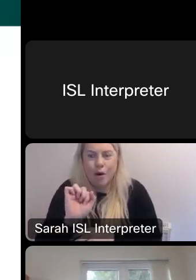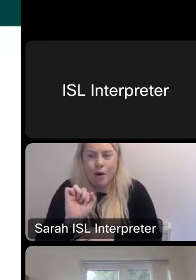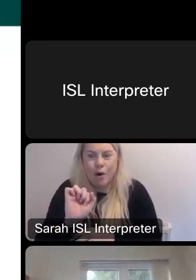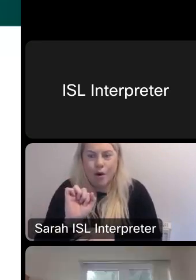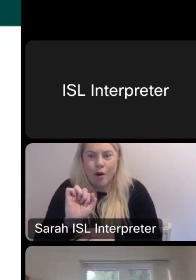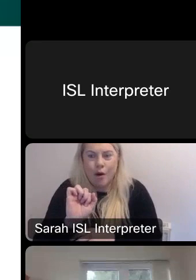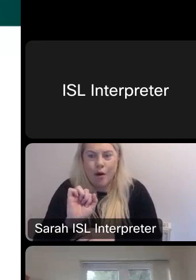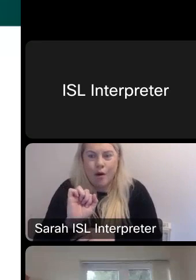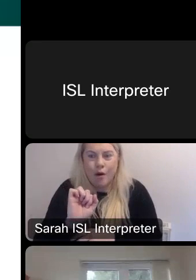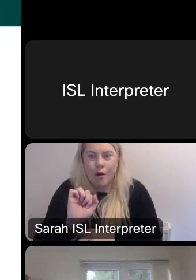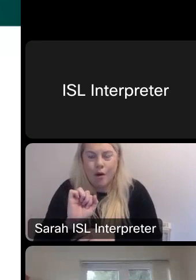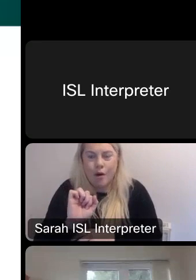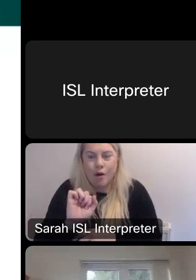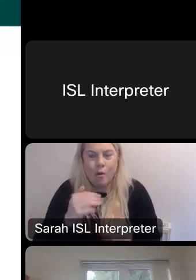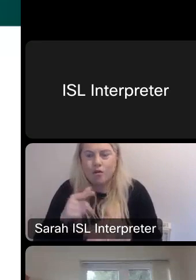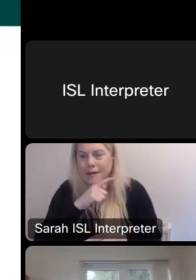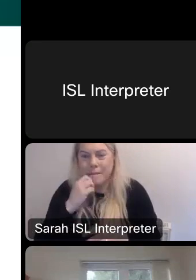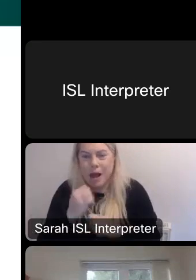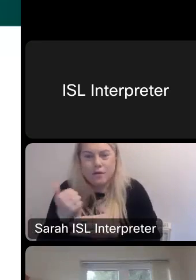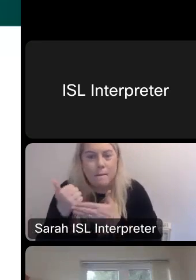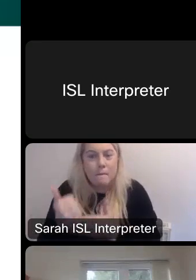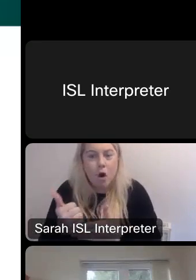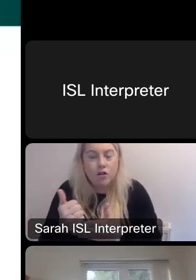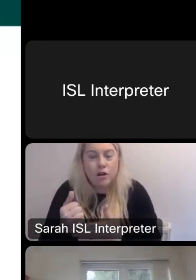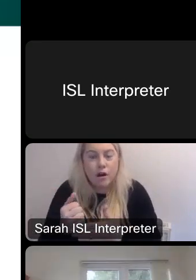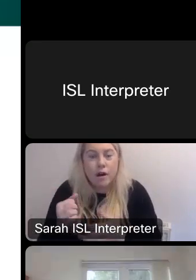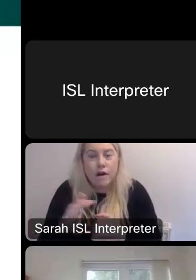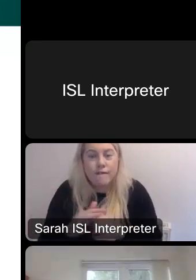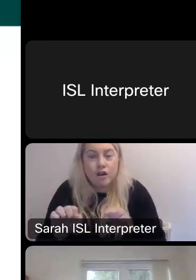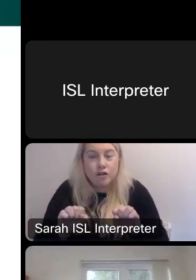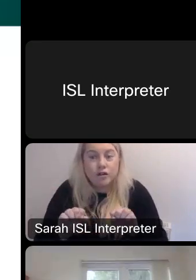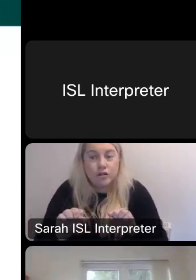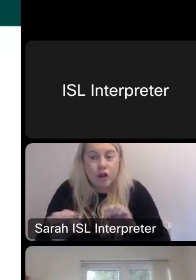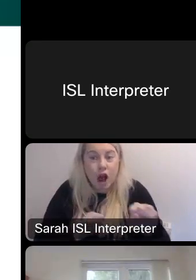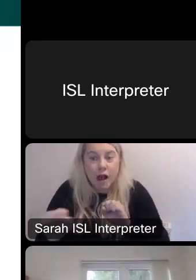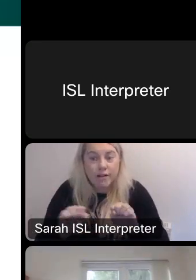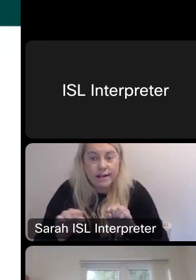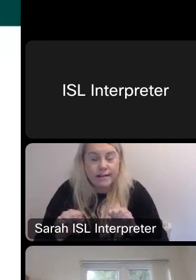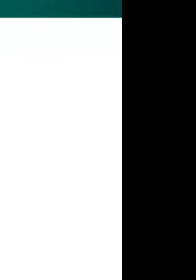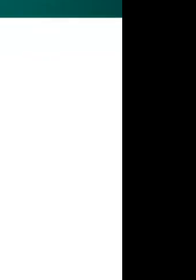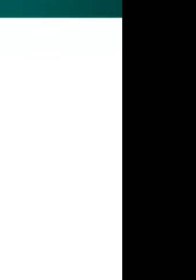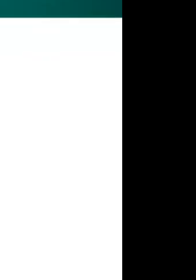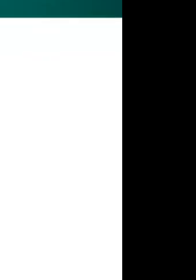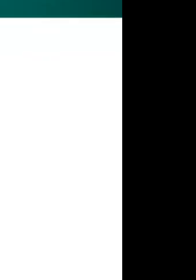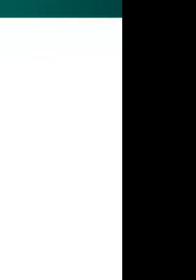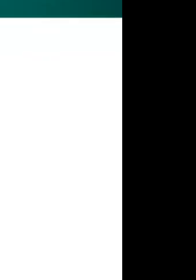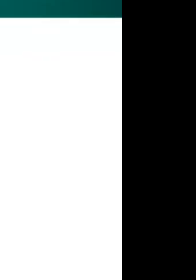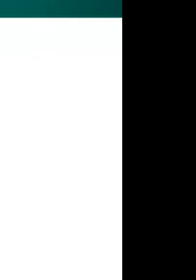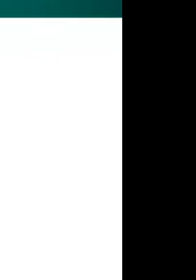statements around support for services that are not direct, where HSE is